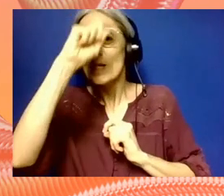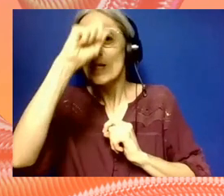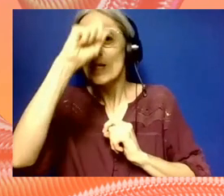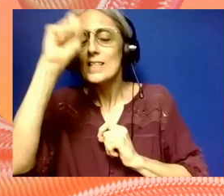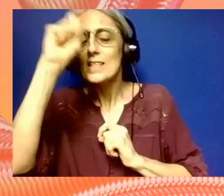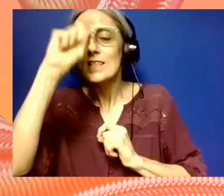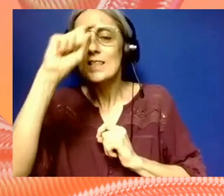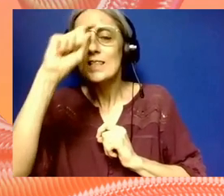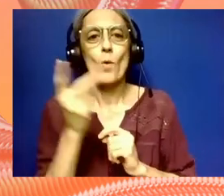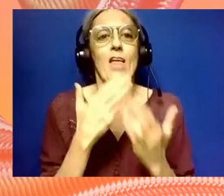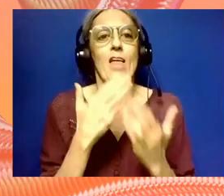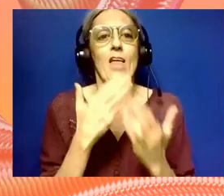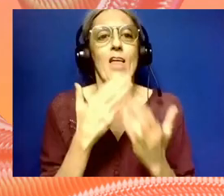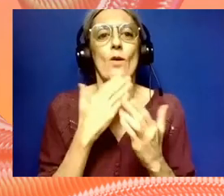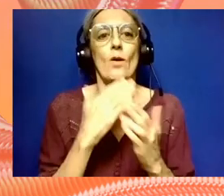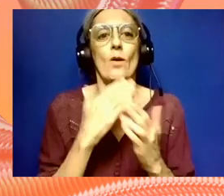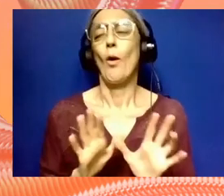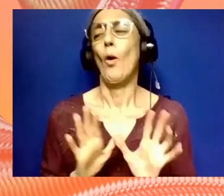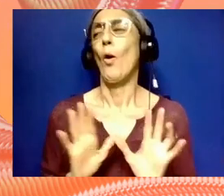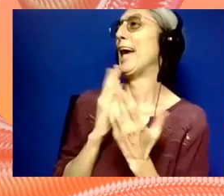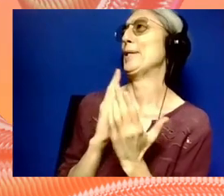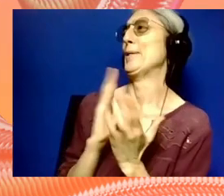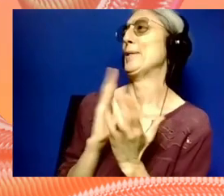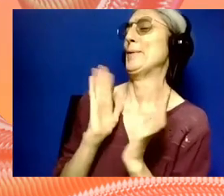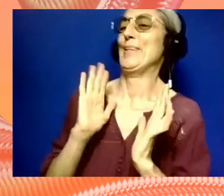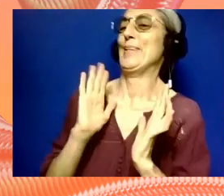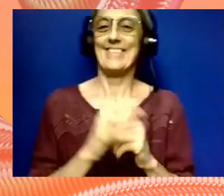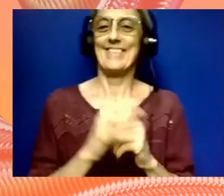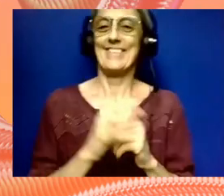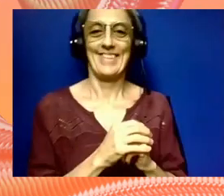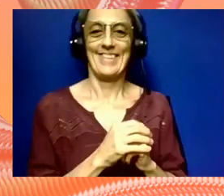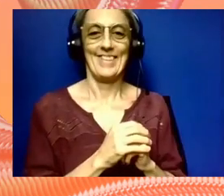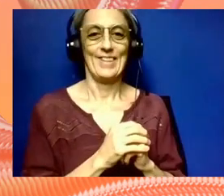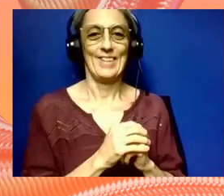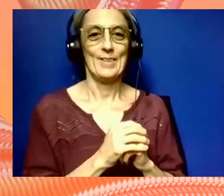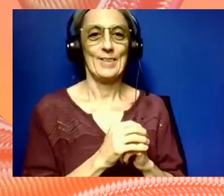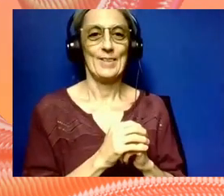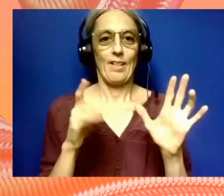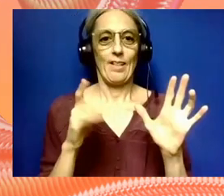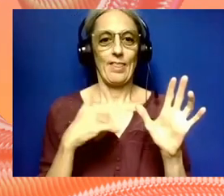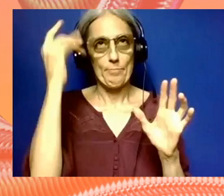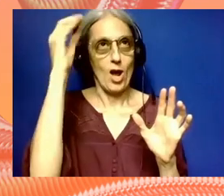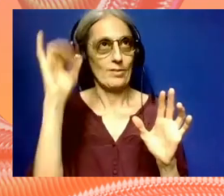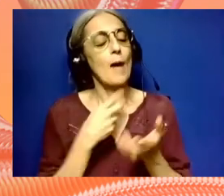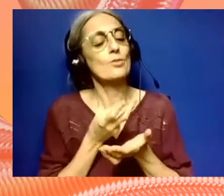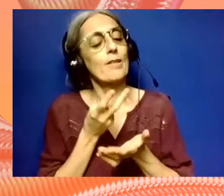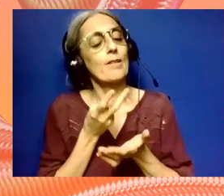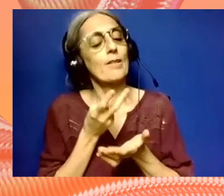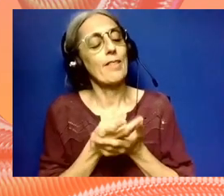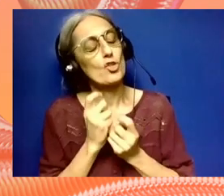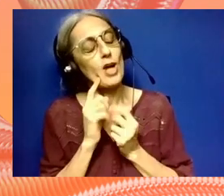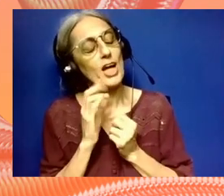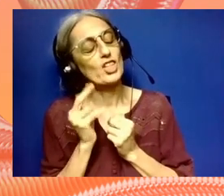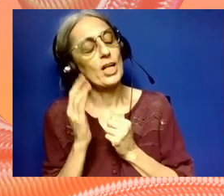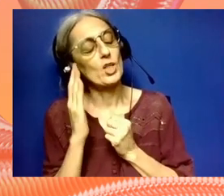I'm so ready for this. I'm going to process in bed and like just lay there and cry. Chani knows who I am. So,